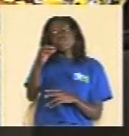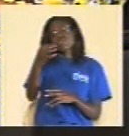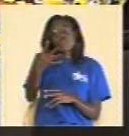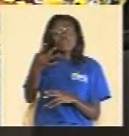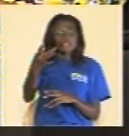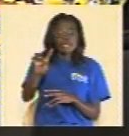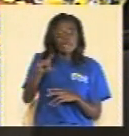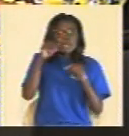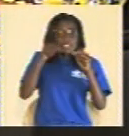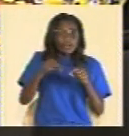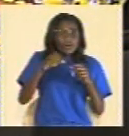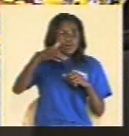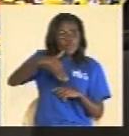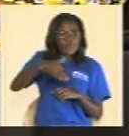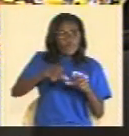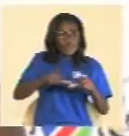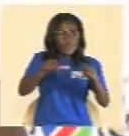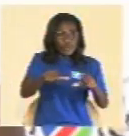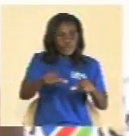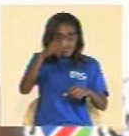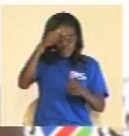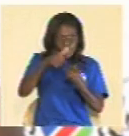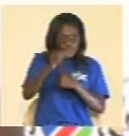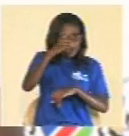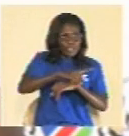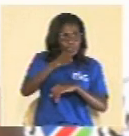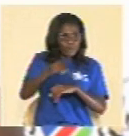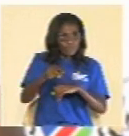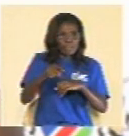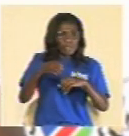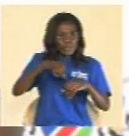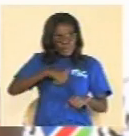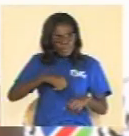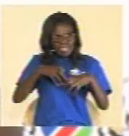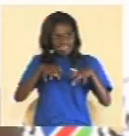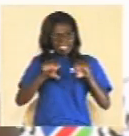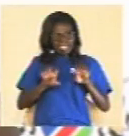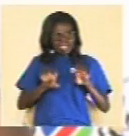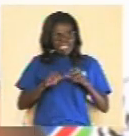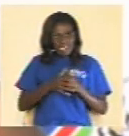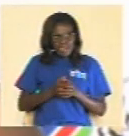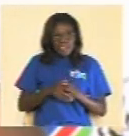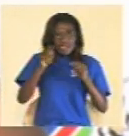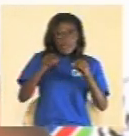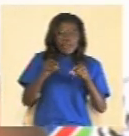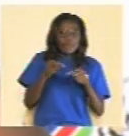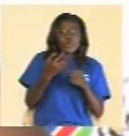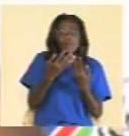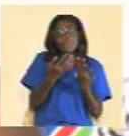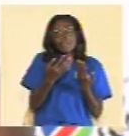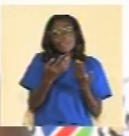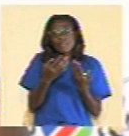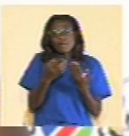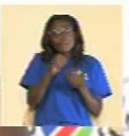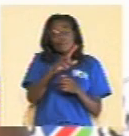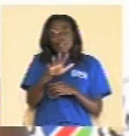Leprosy Day throughout all those years, and of course we are saying we are commemorating Leprosy Day on the 5th of February 2021,